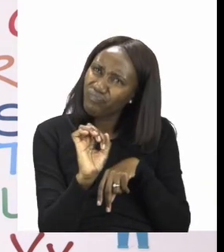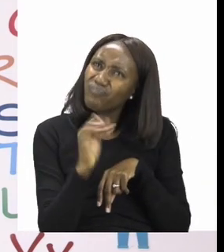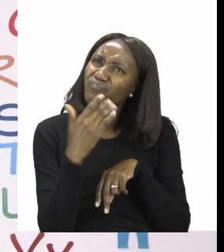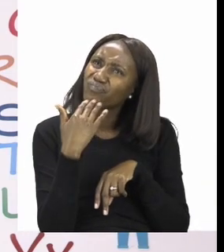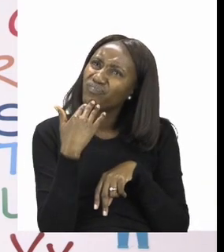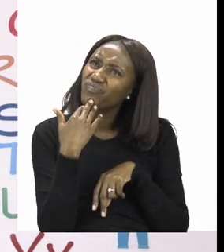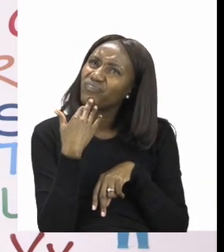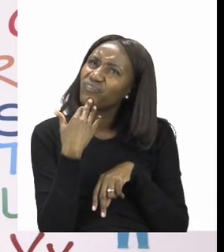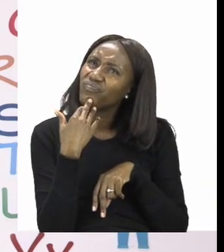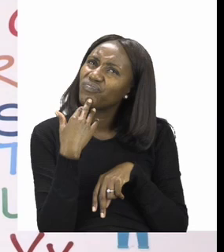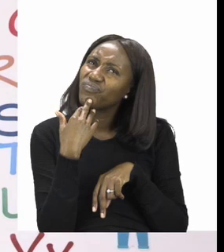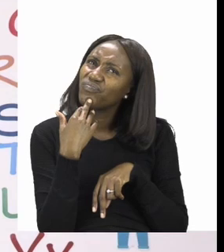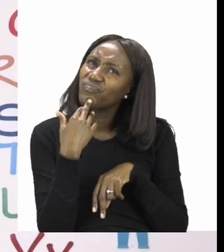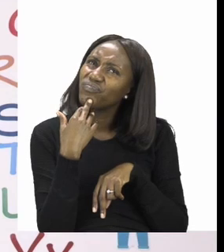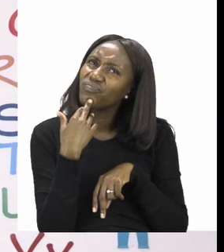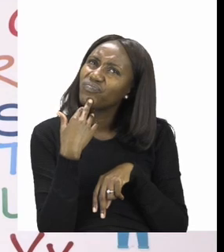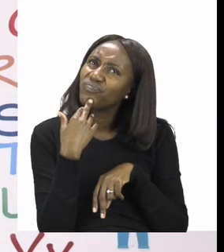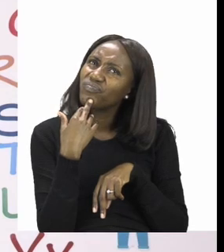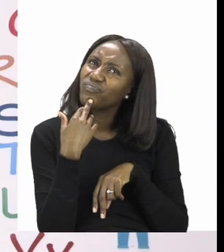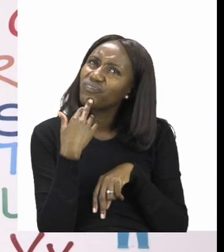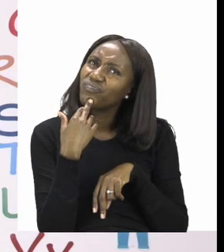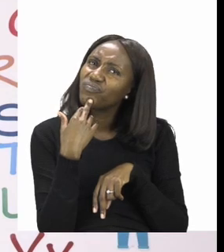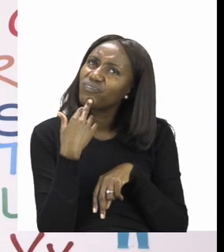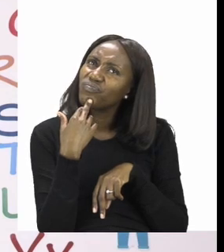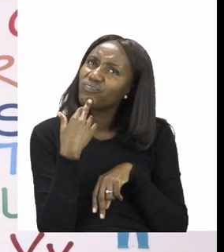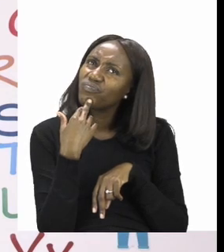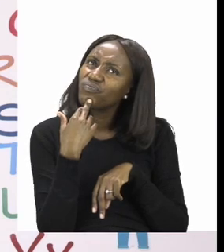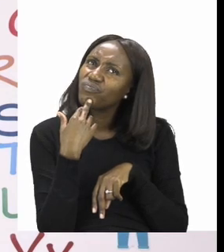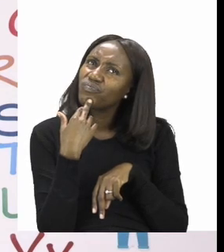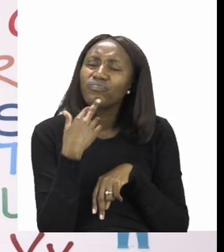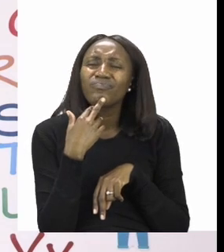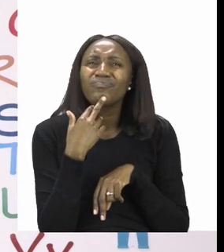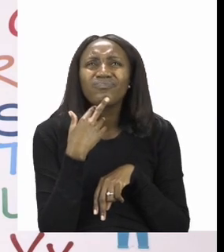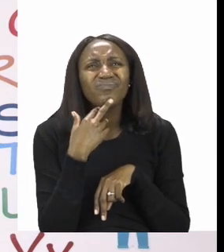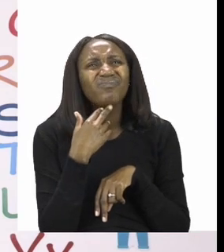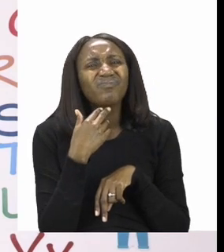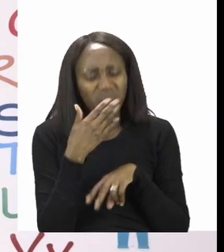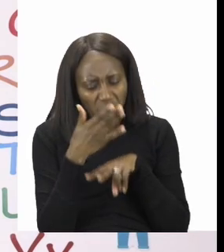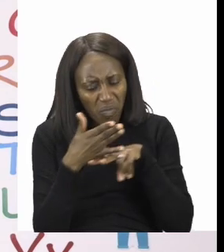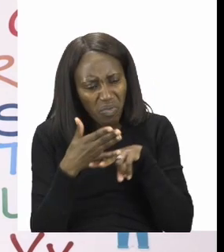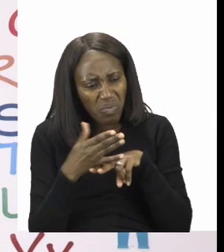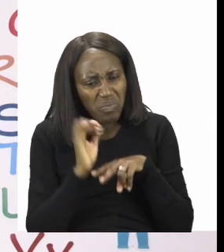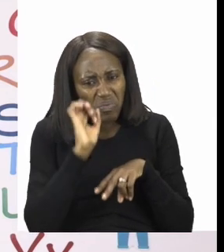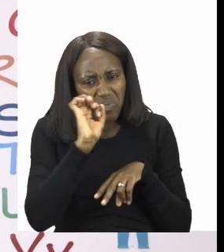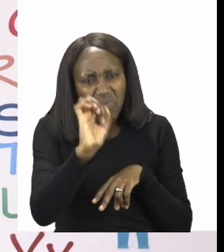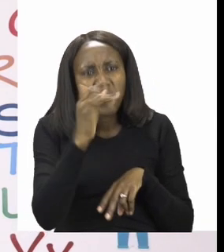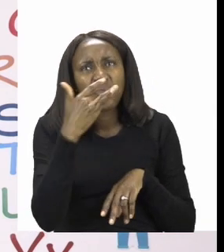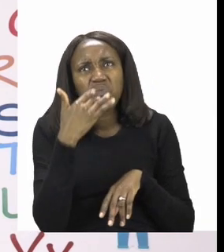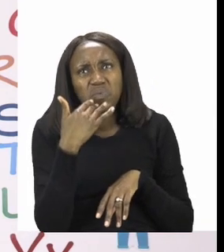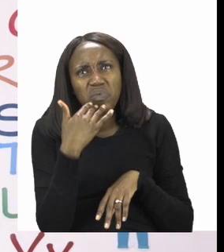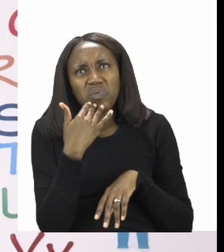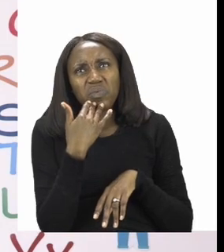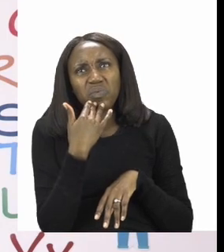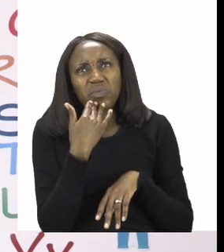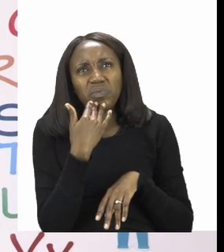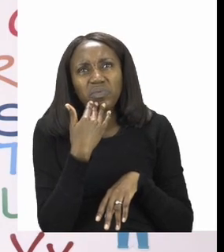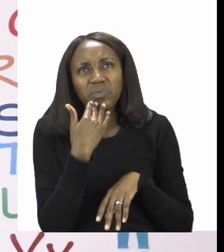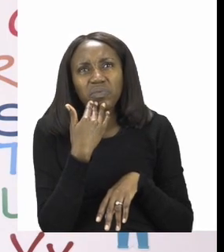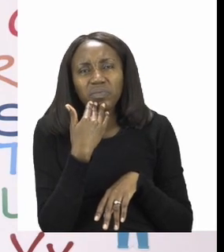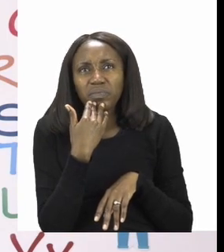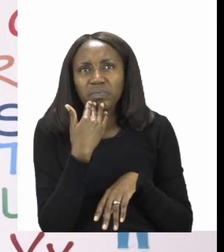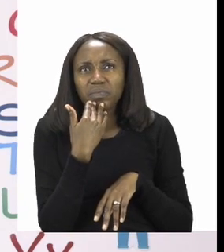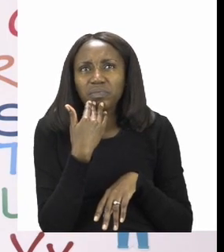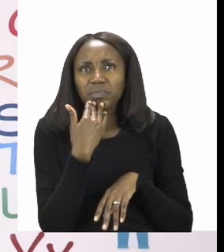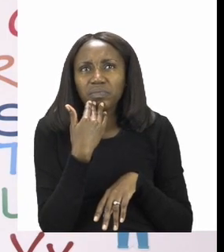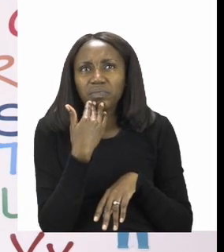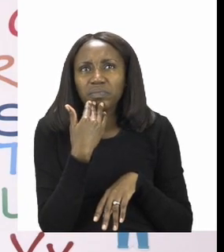it is it. We want to know who owns the pair of shorts. So we're going to